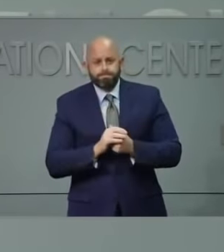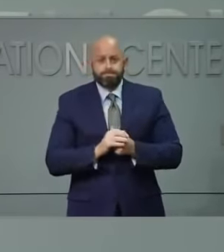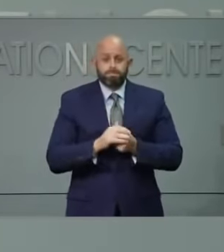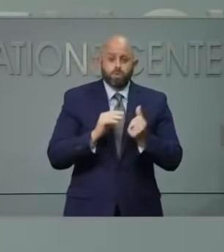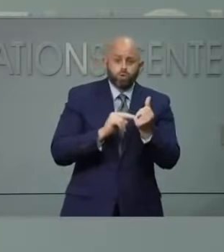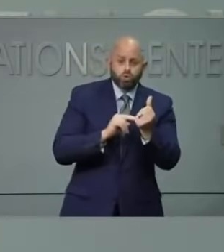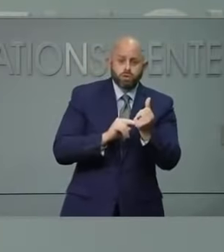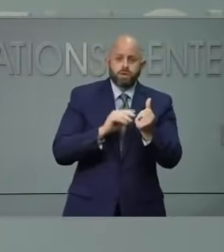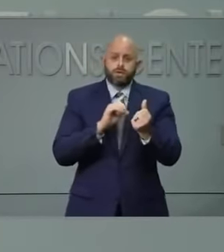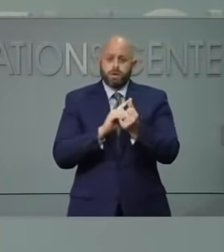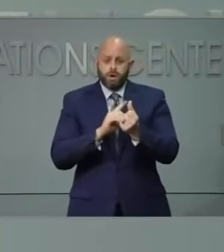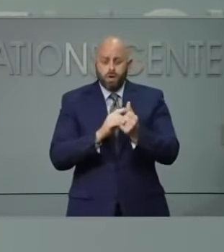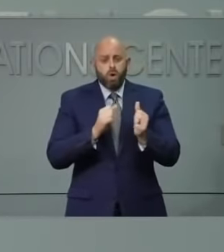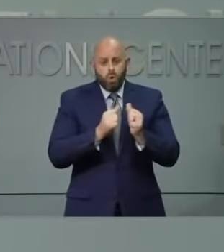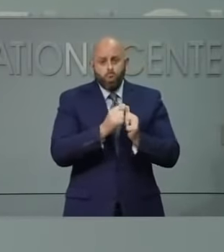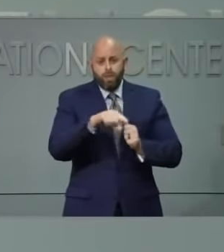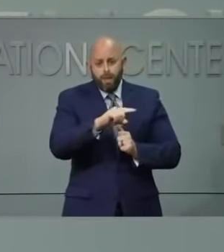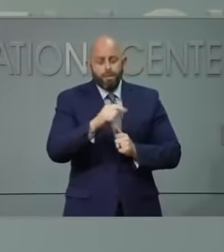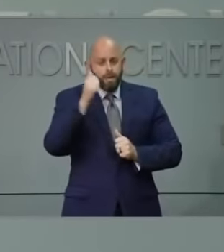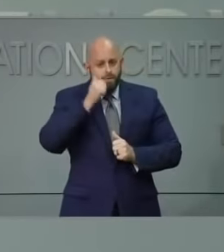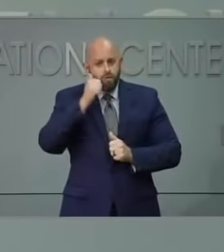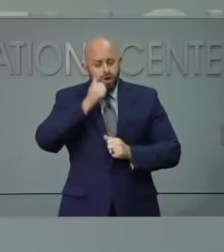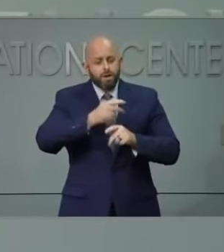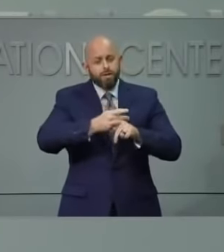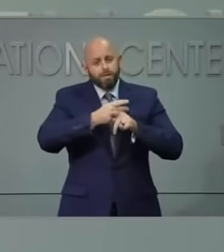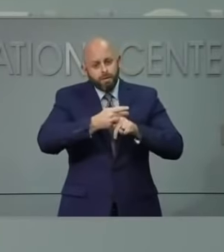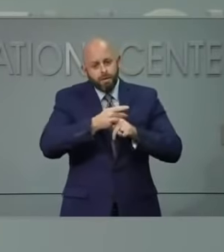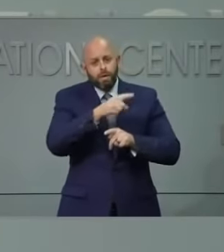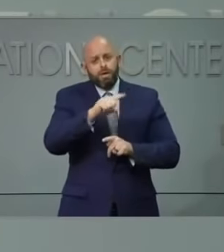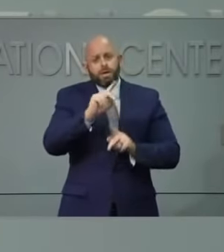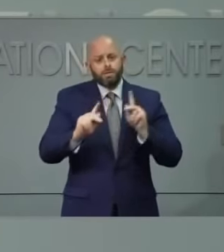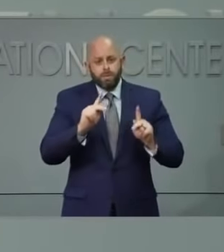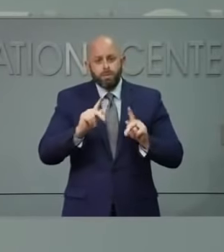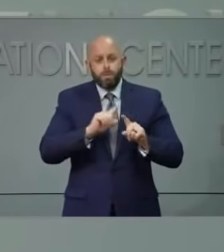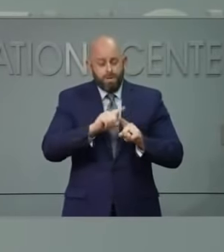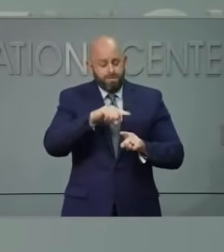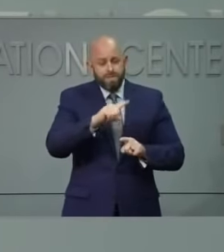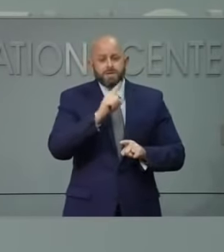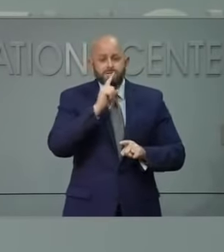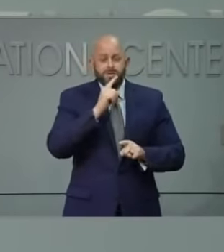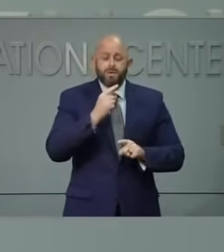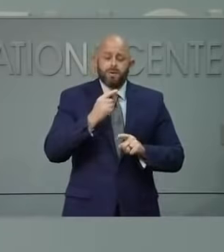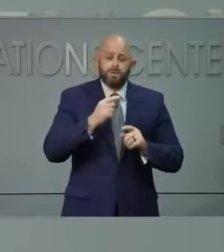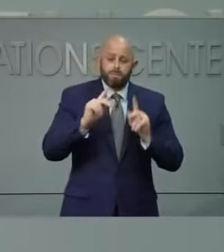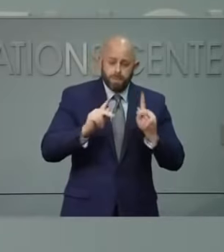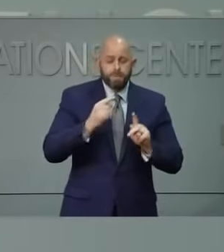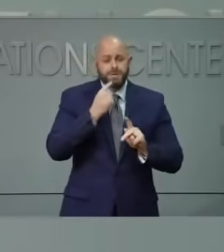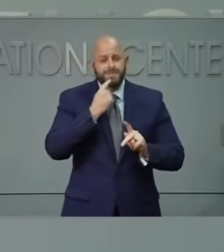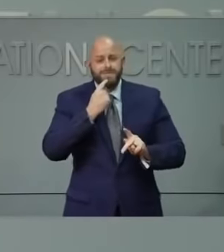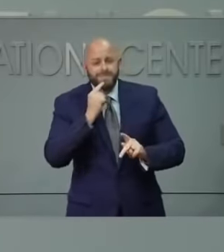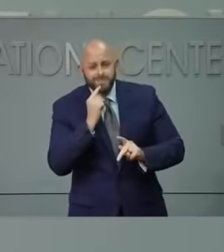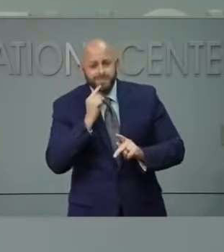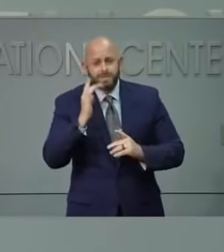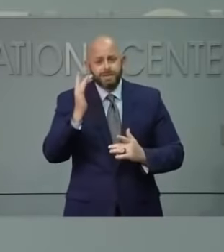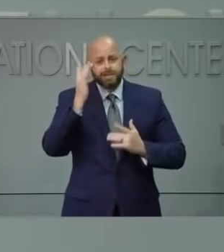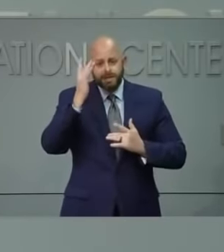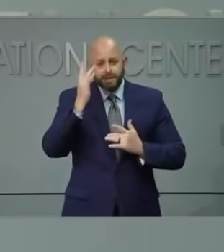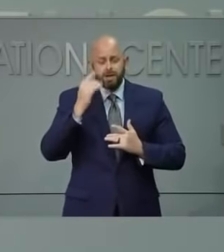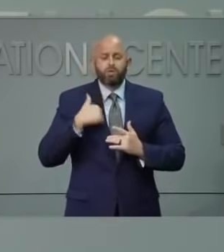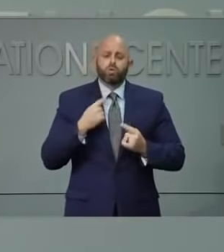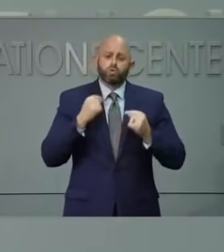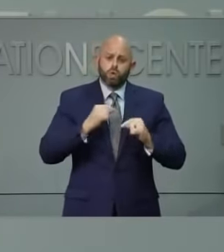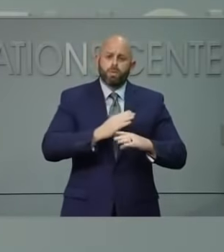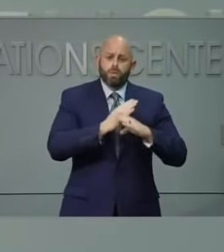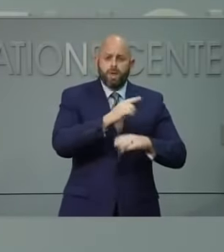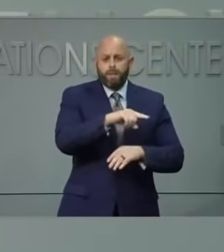with them day in and day out caring for these folks, and that's who we're doing this for, to make sure it's not your loved one alone